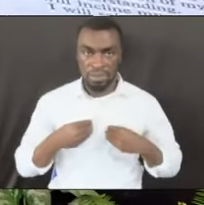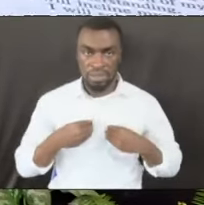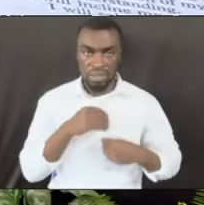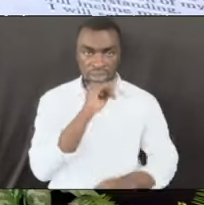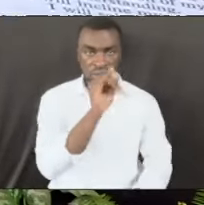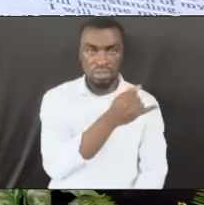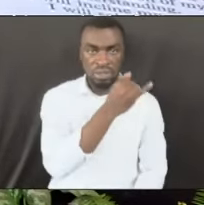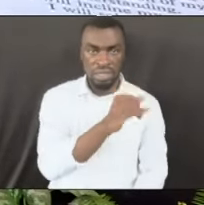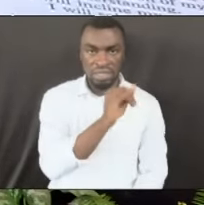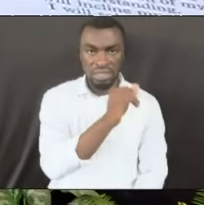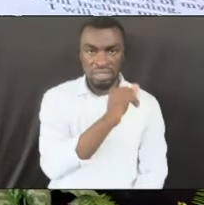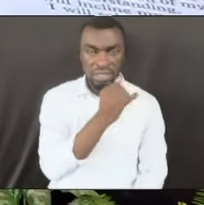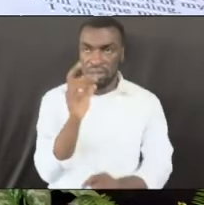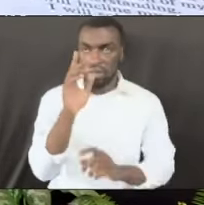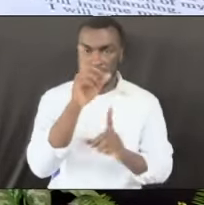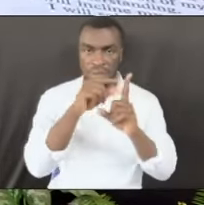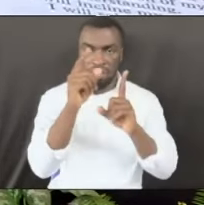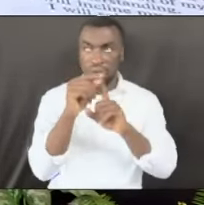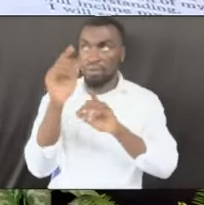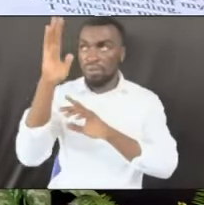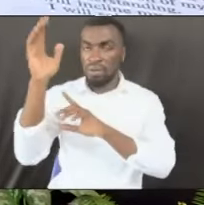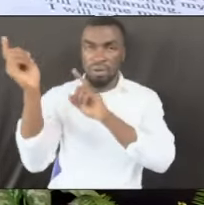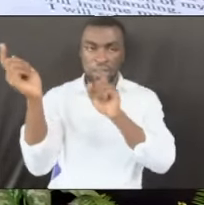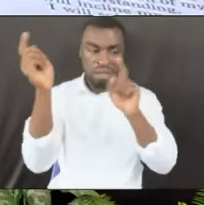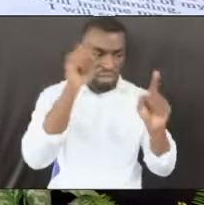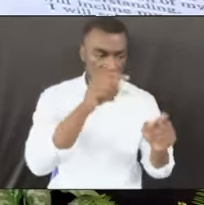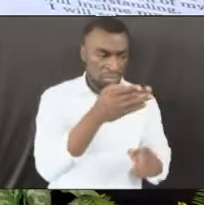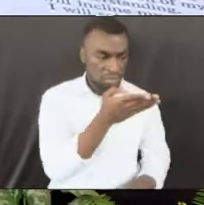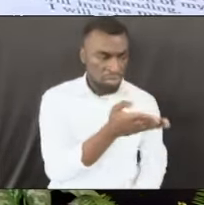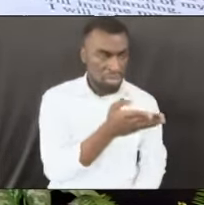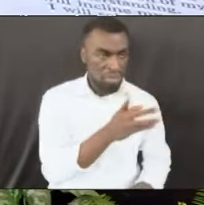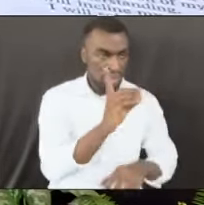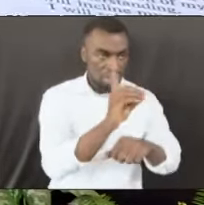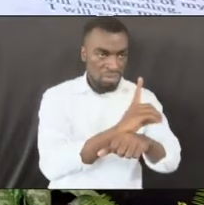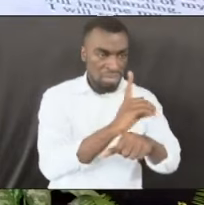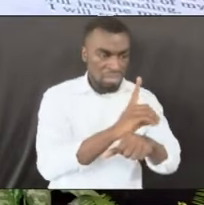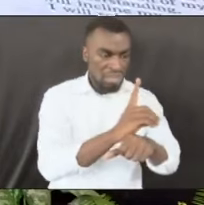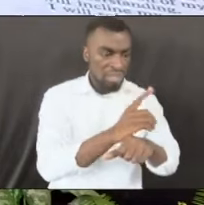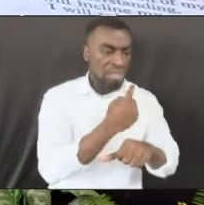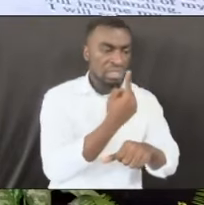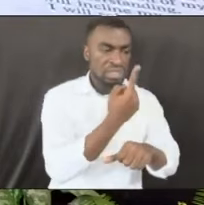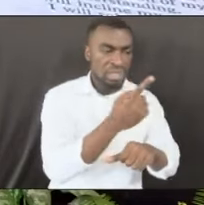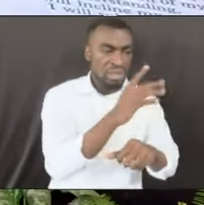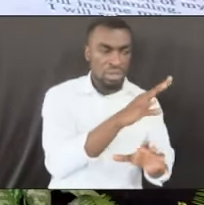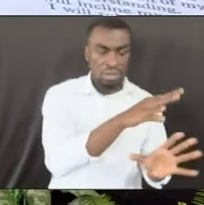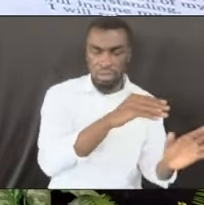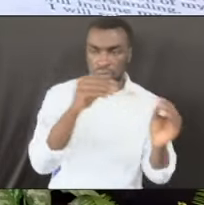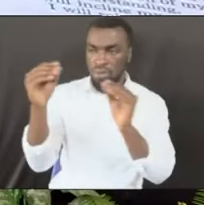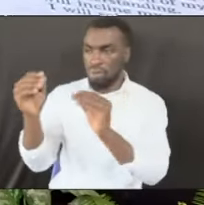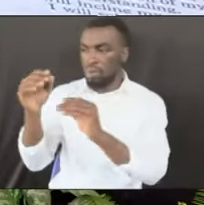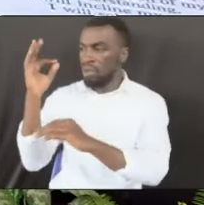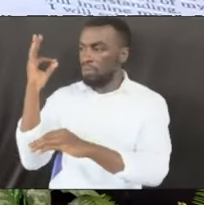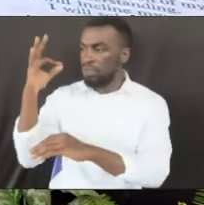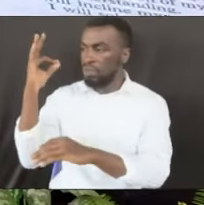word of God came to him, and the duty was unmistakable. Go and preach in Nineveh.